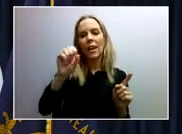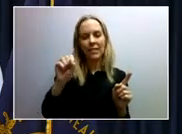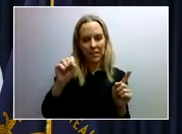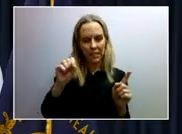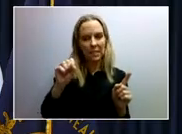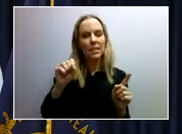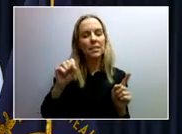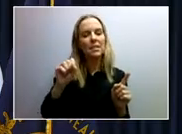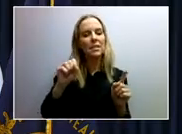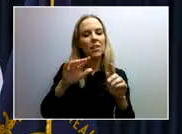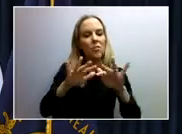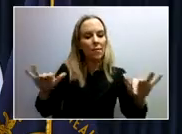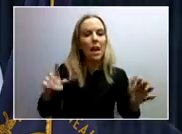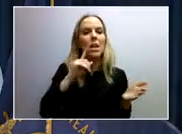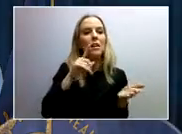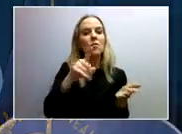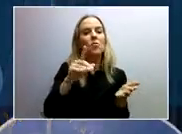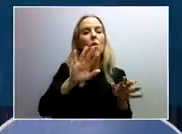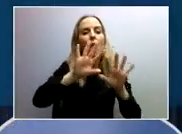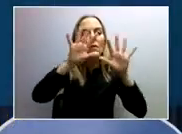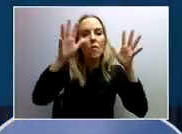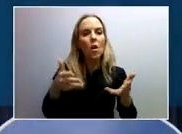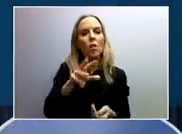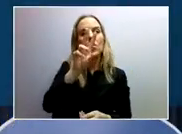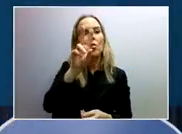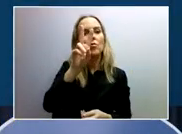First, overall,